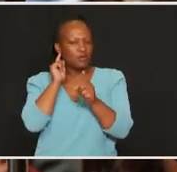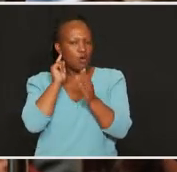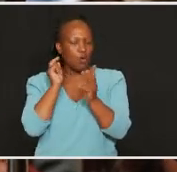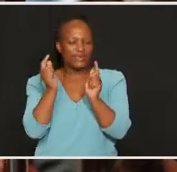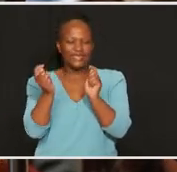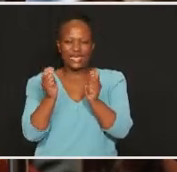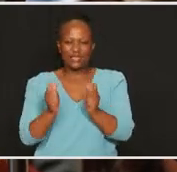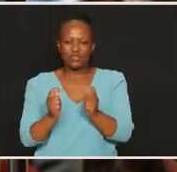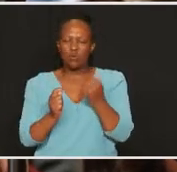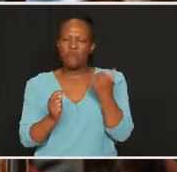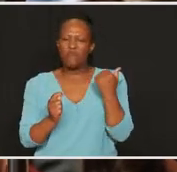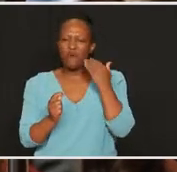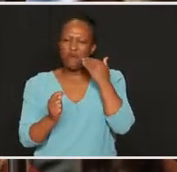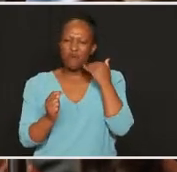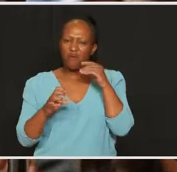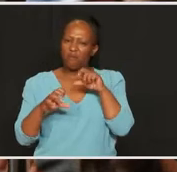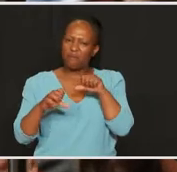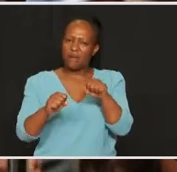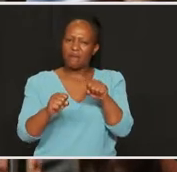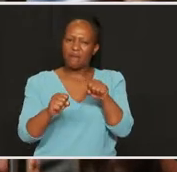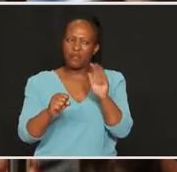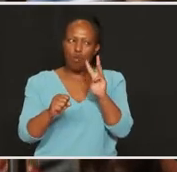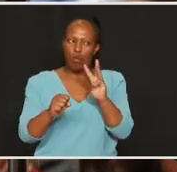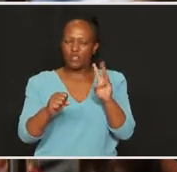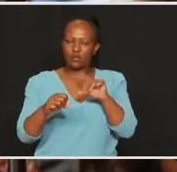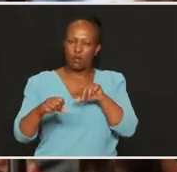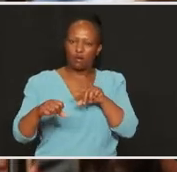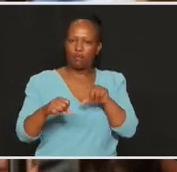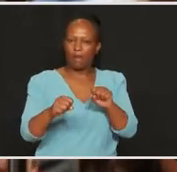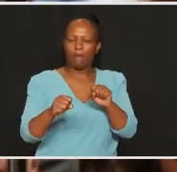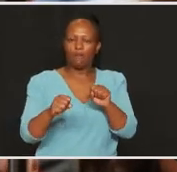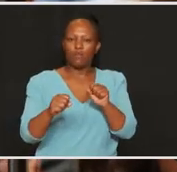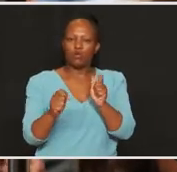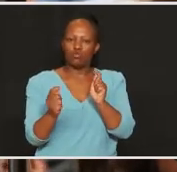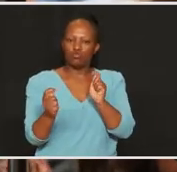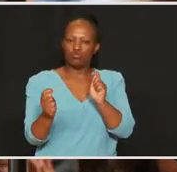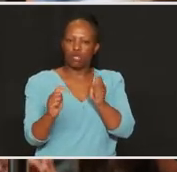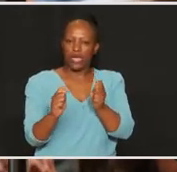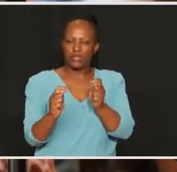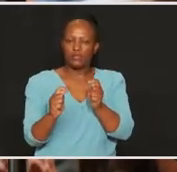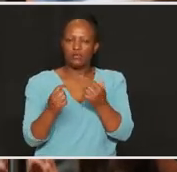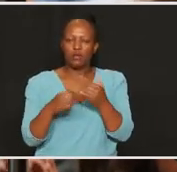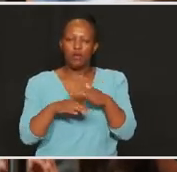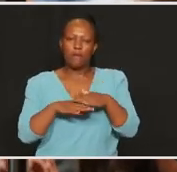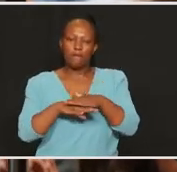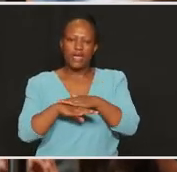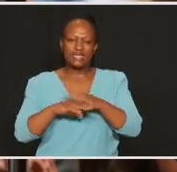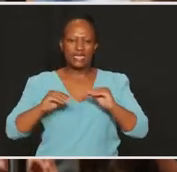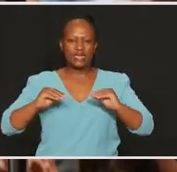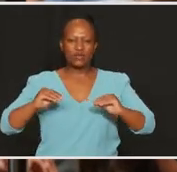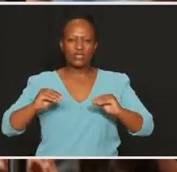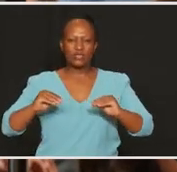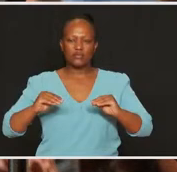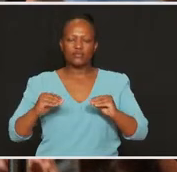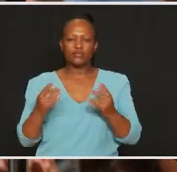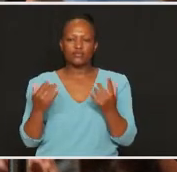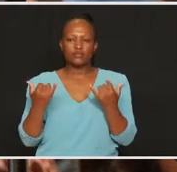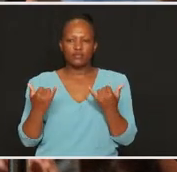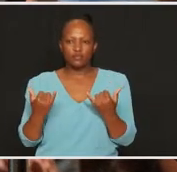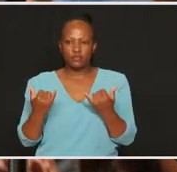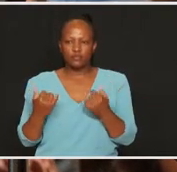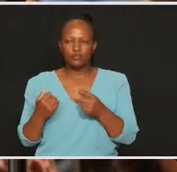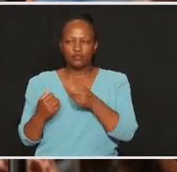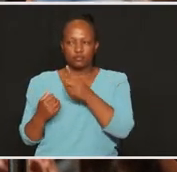as it is rooted at the fundamental of a basic education and that is the foundation of